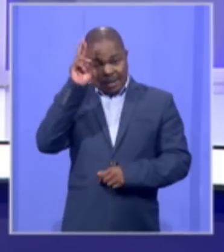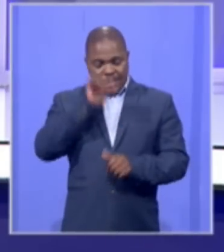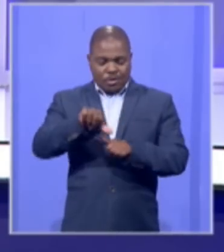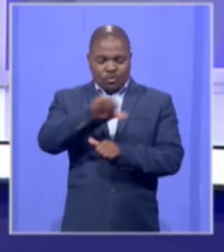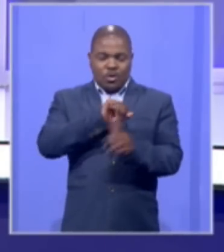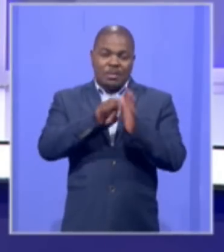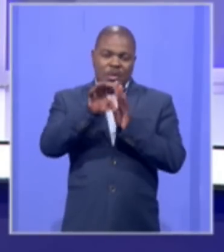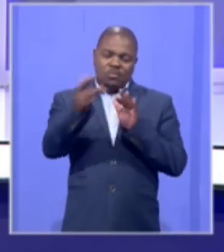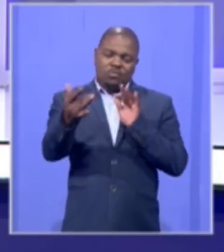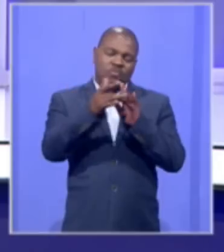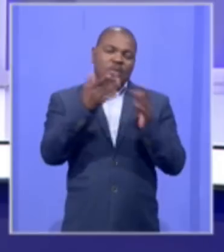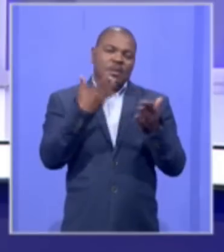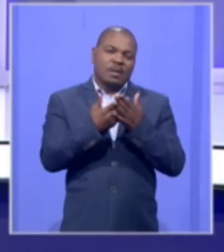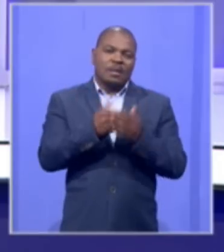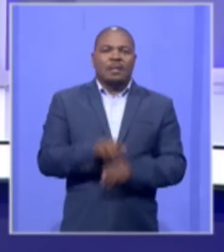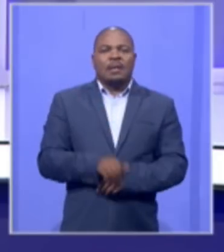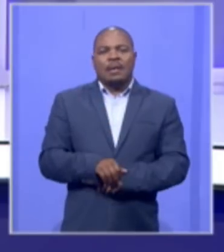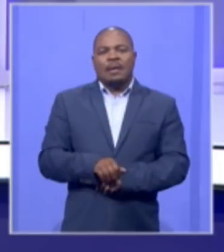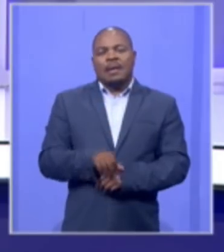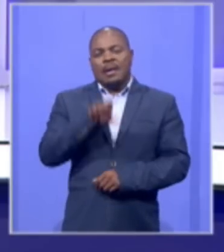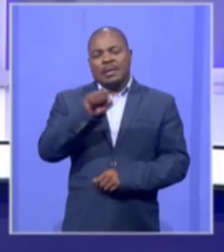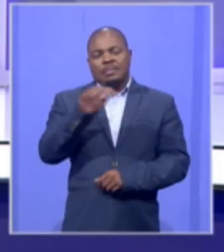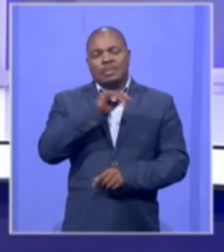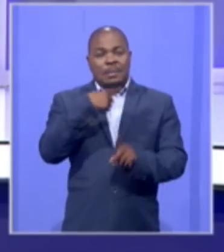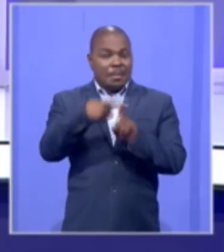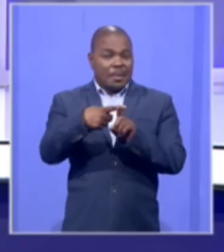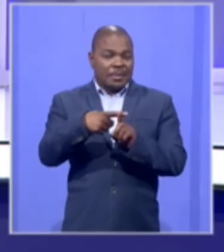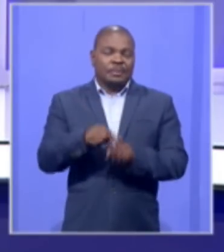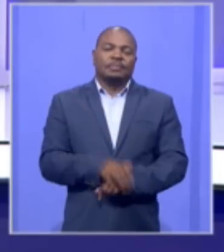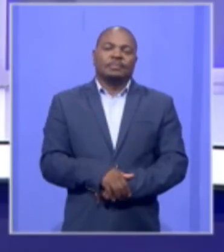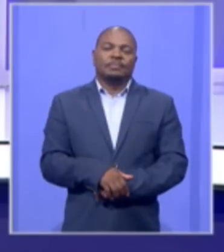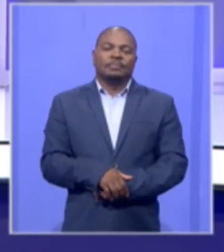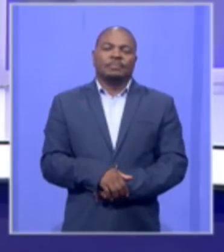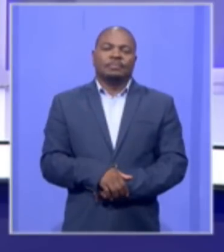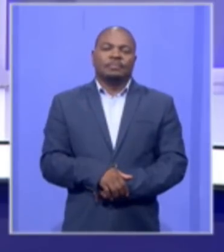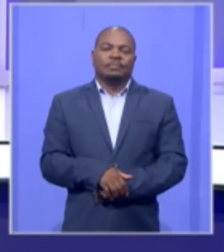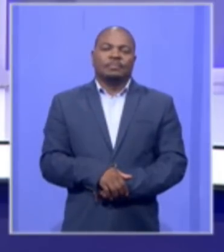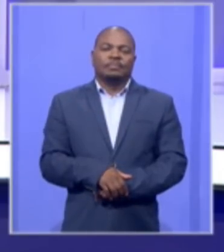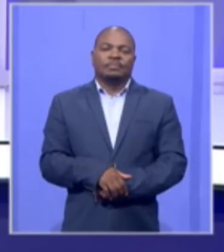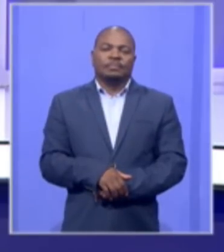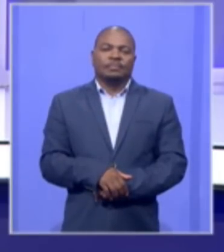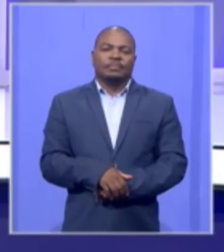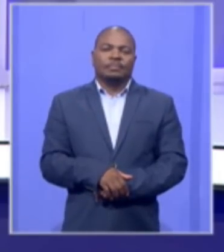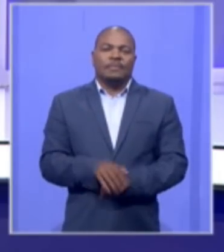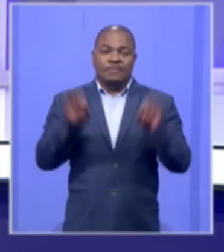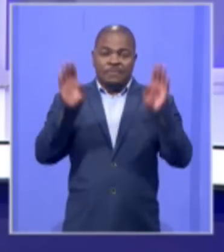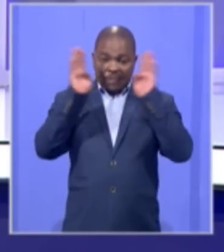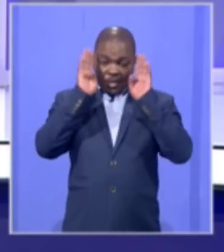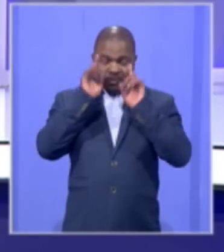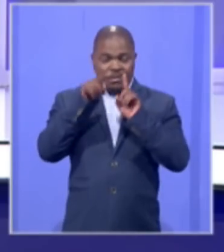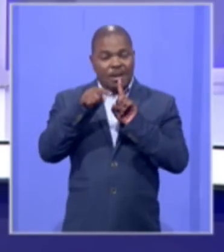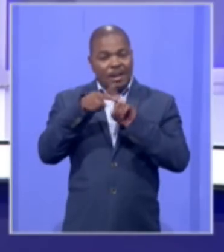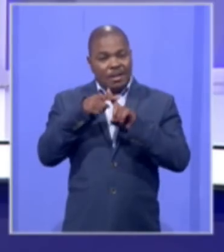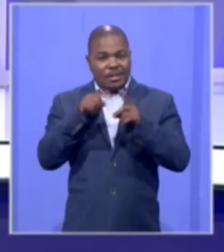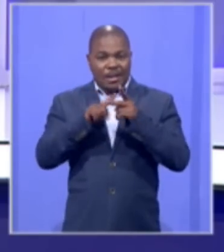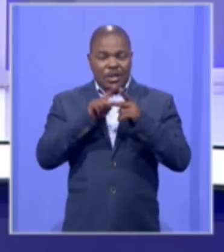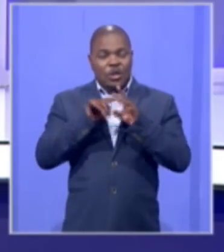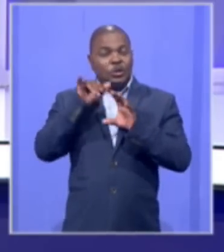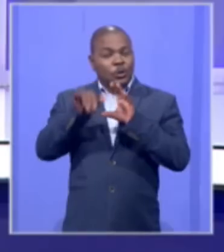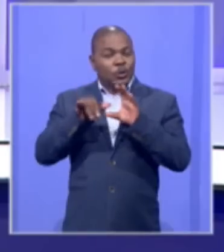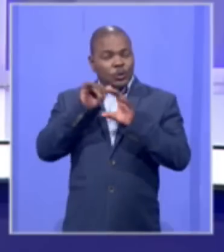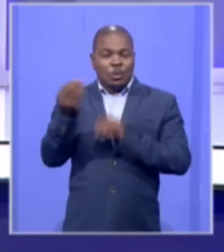rena di a hwetšagala go app ya rena ya SABC Plus le go marangrang a dikgokagano bjalo ka Facebook, X le šita le YouTube le nomorong ya rena ya